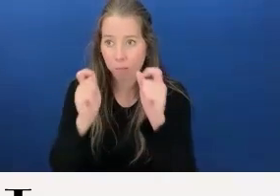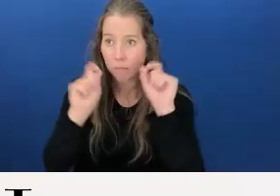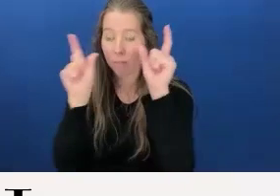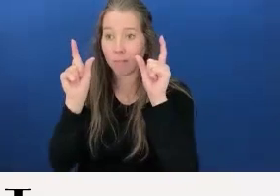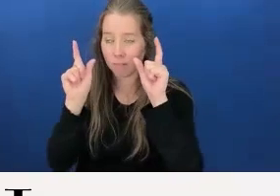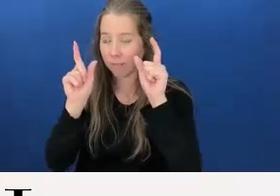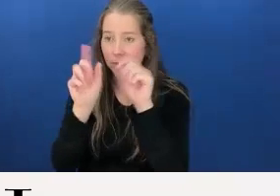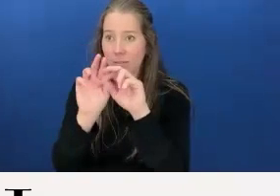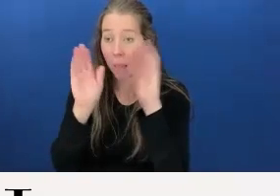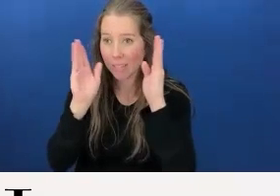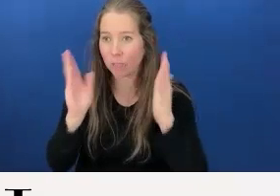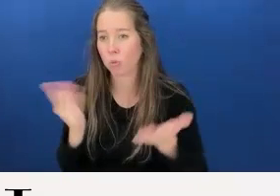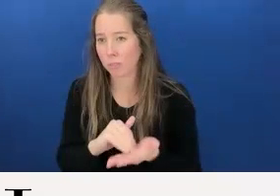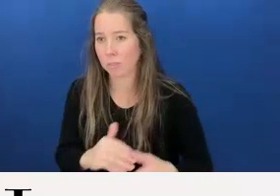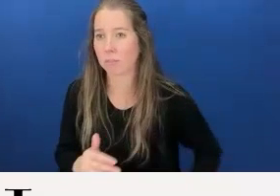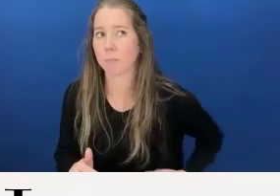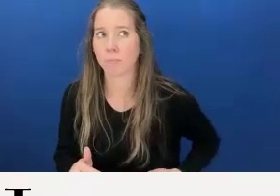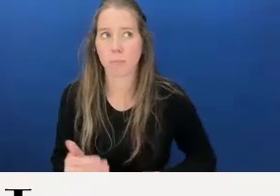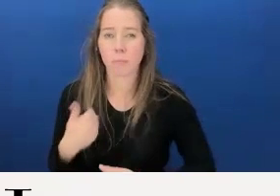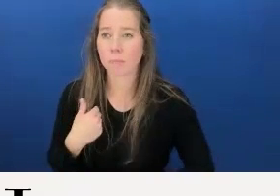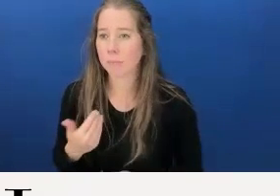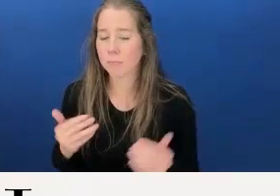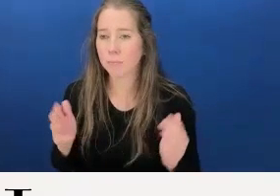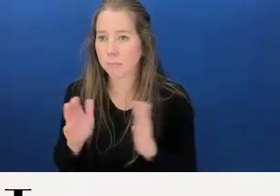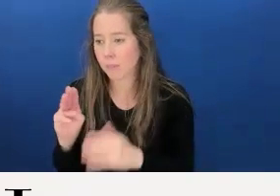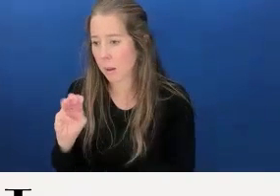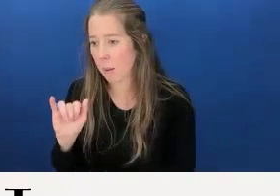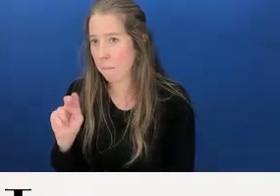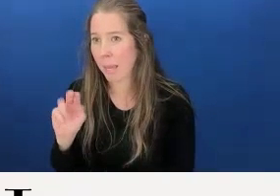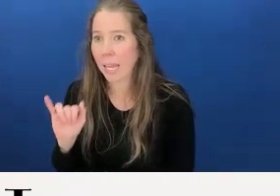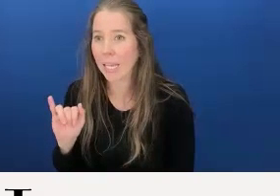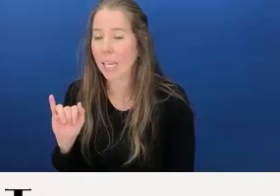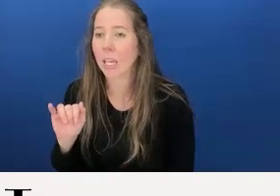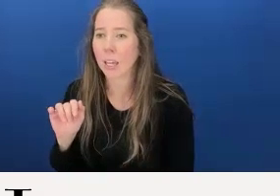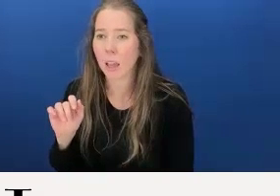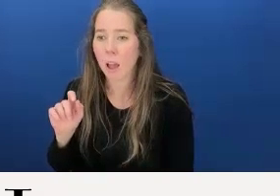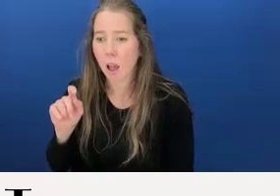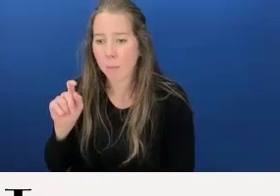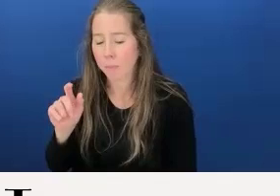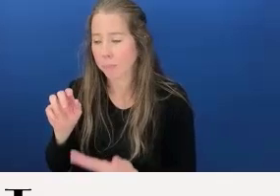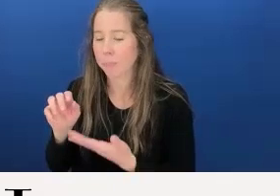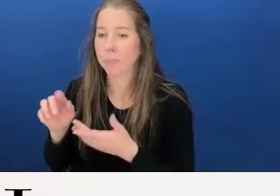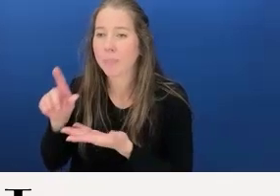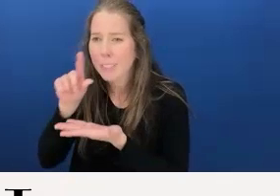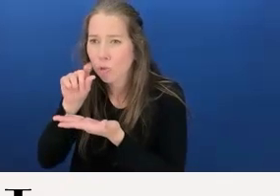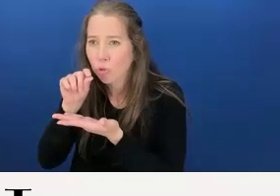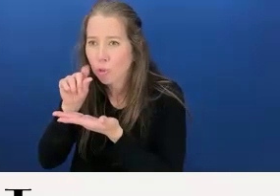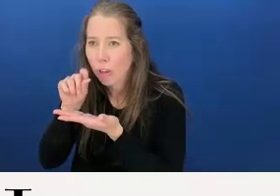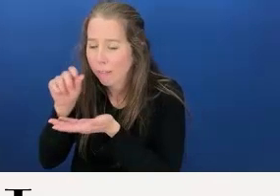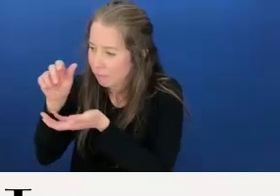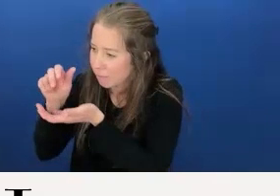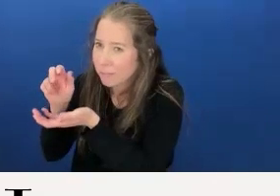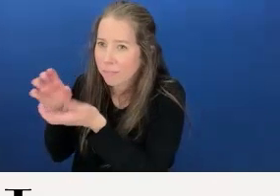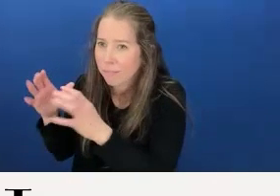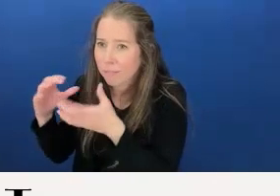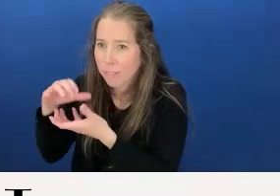Yes. I have a little miniature rubber chicken. Okay. Squawk. It's not a normal